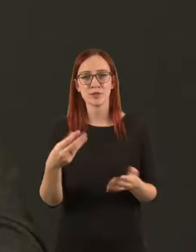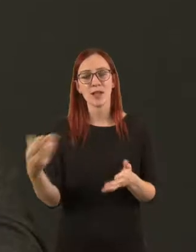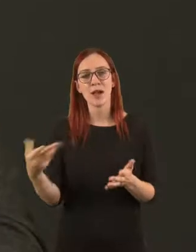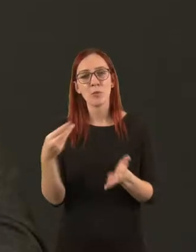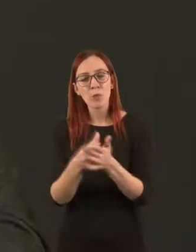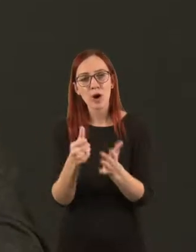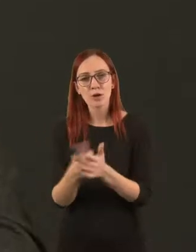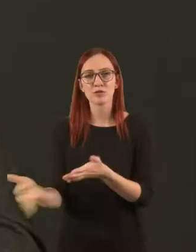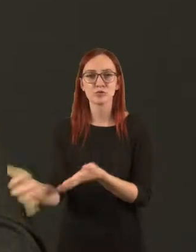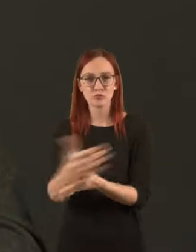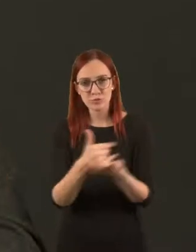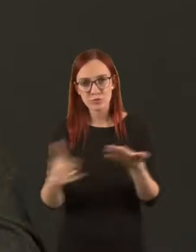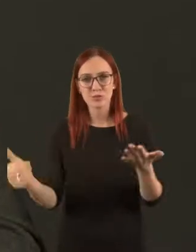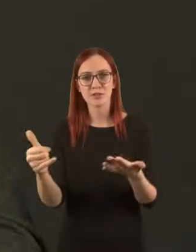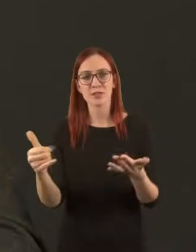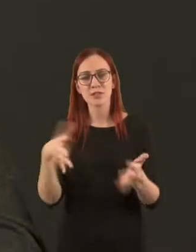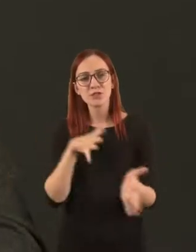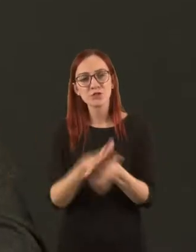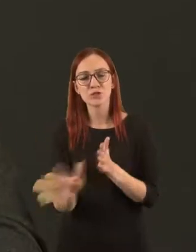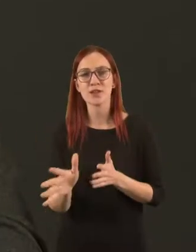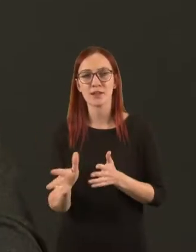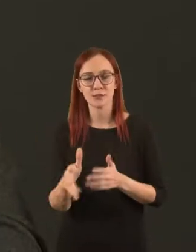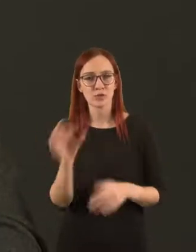a larger share of budget.